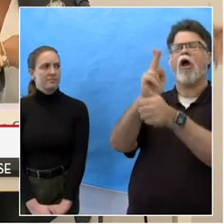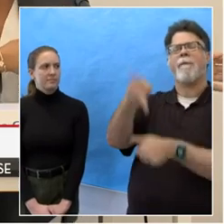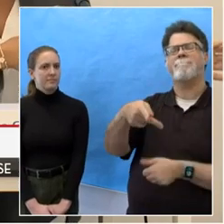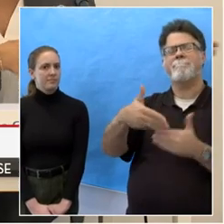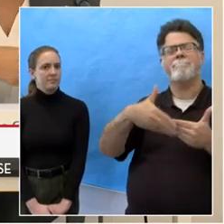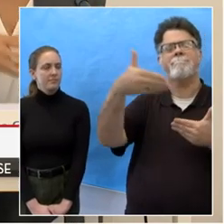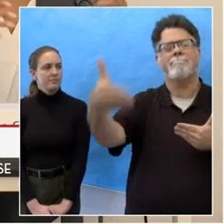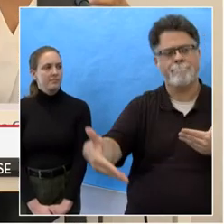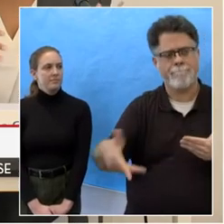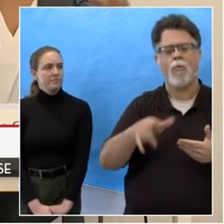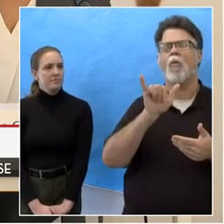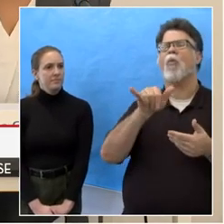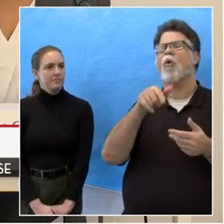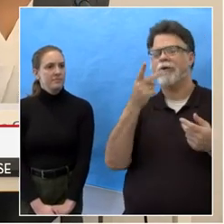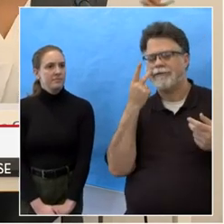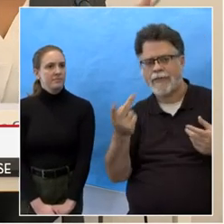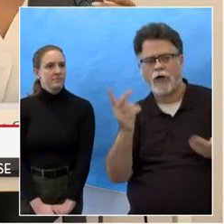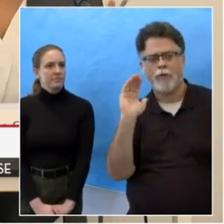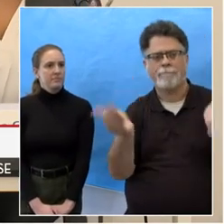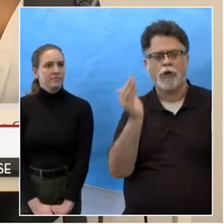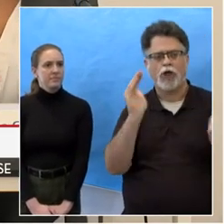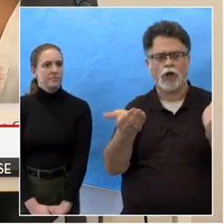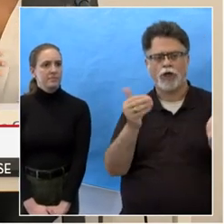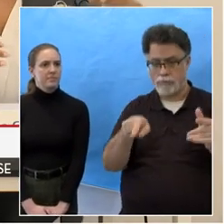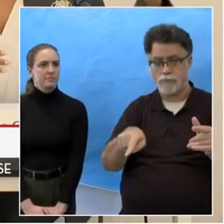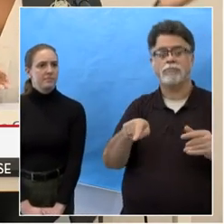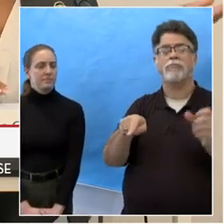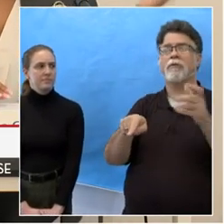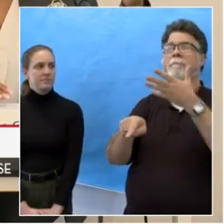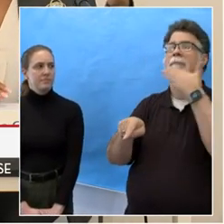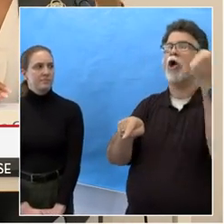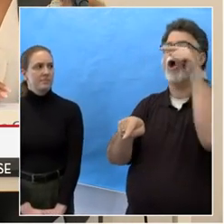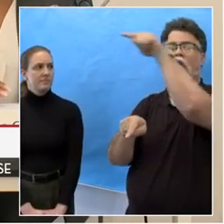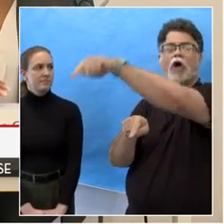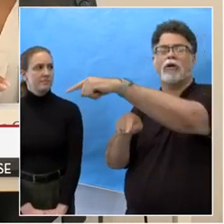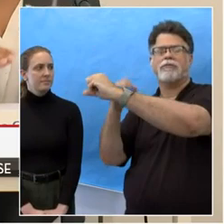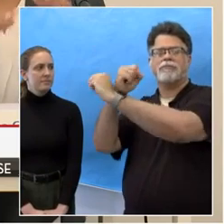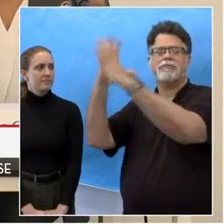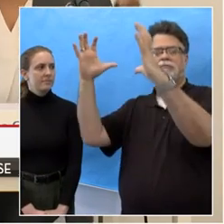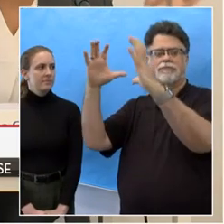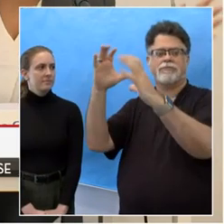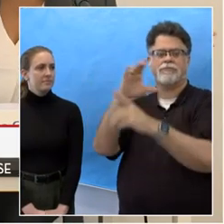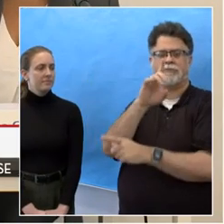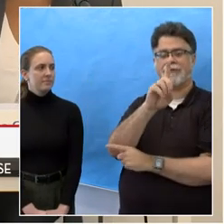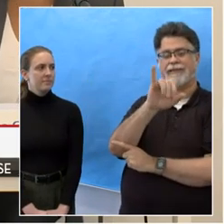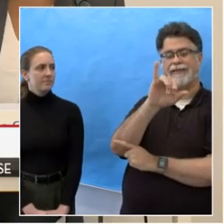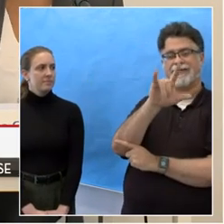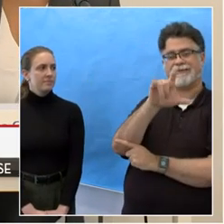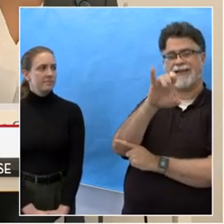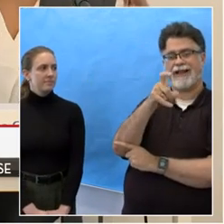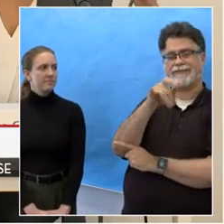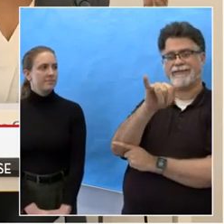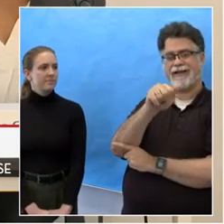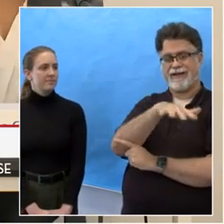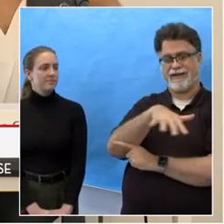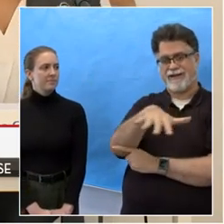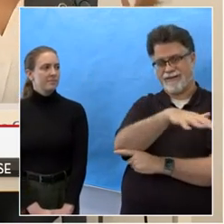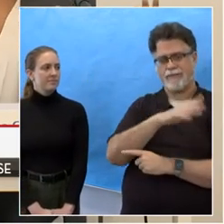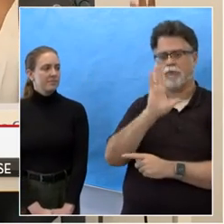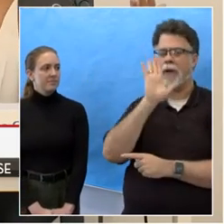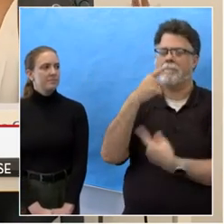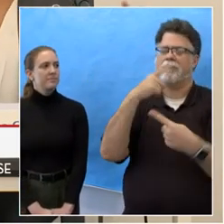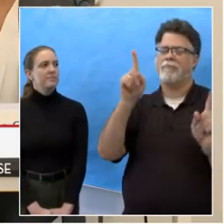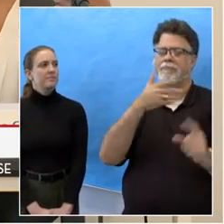on dyslexia. Now we're seeking to deepen that work, and that will involve, and newsflash to everyone, we will